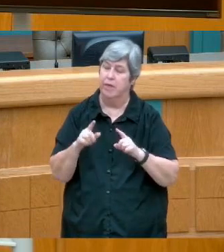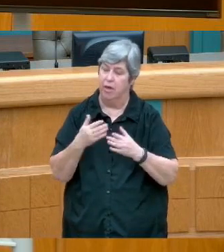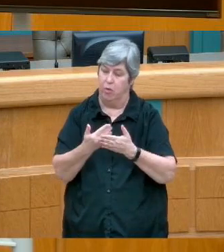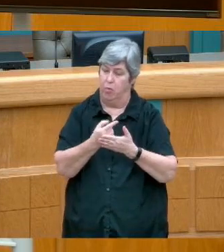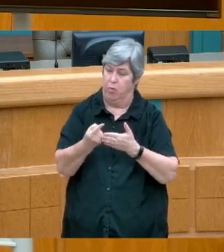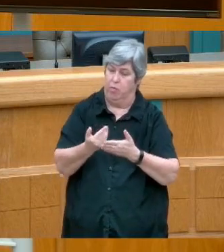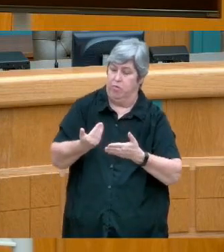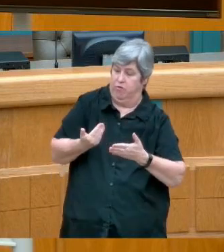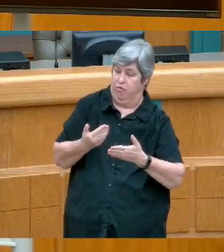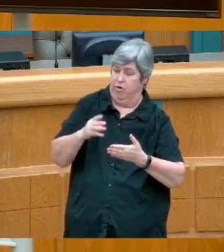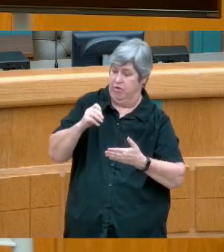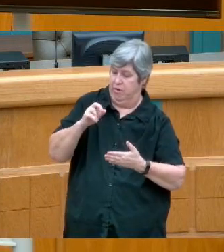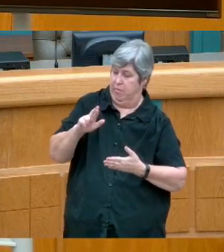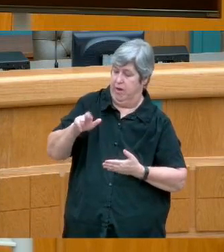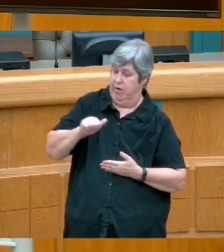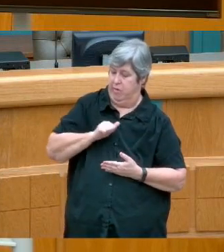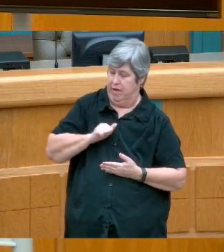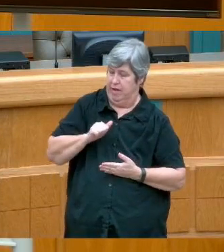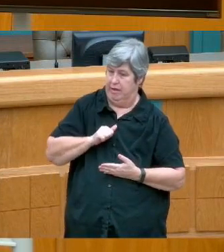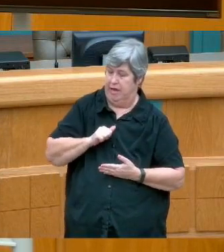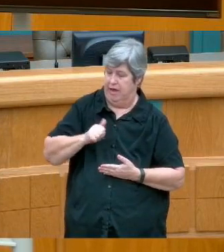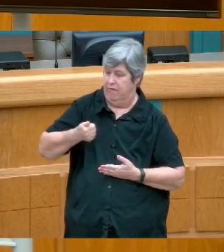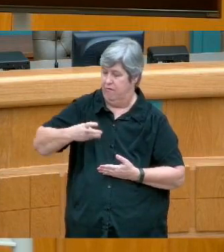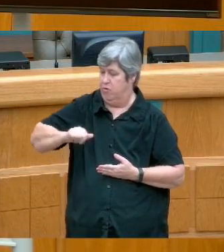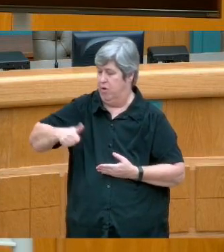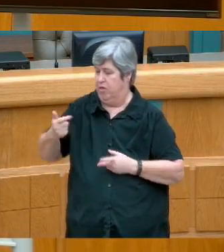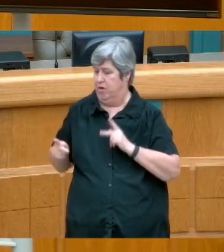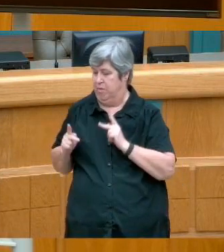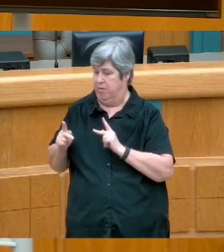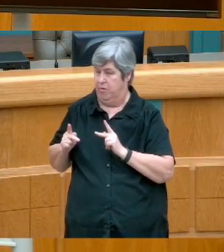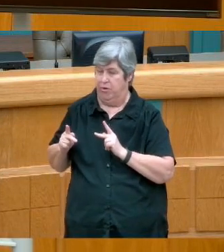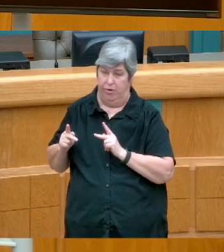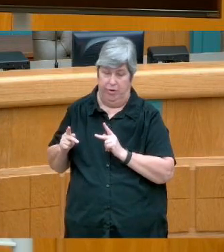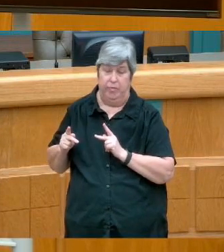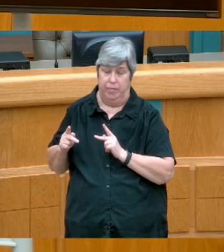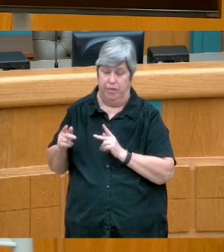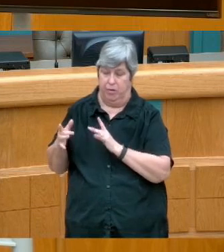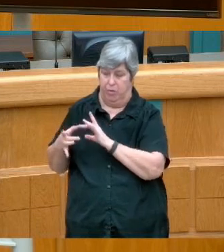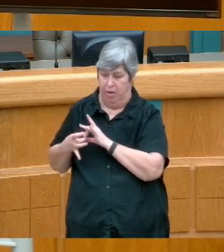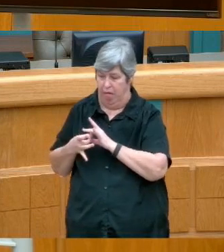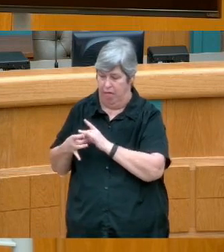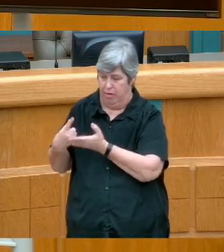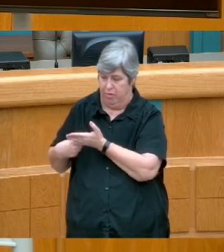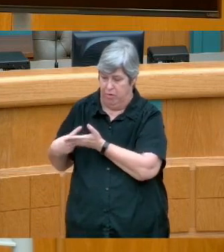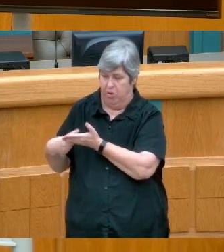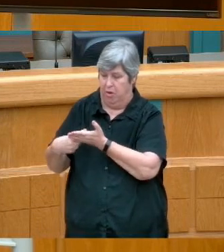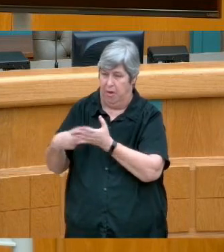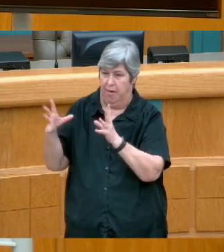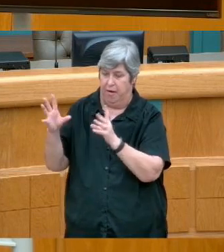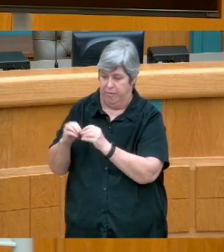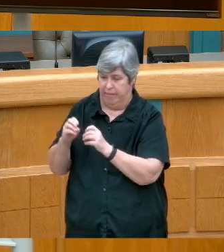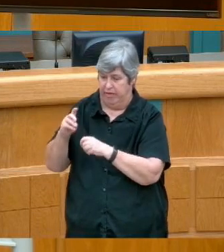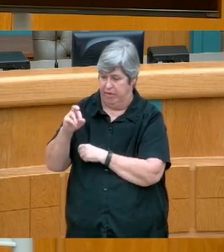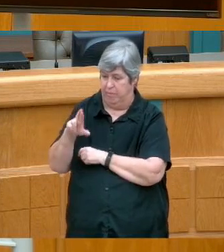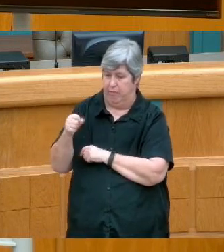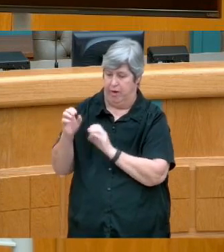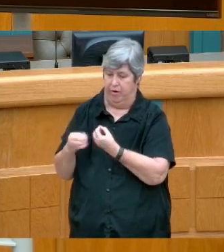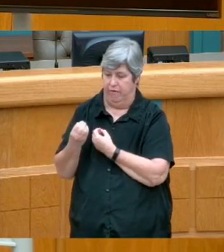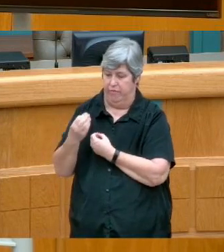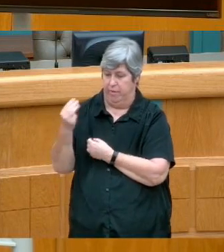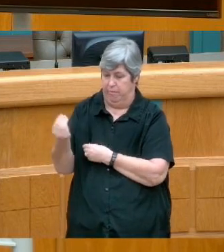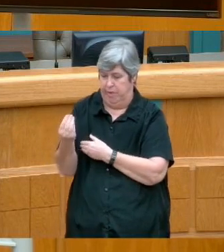to that, the mayor and myself and others, Judge Canales and the community were engaging. We met in the mayor's office on a Monday